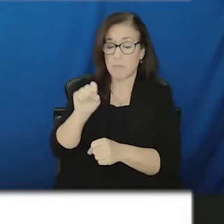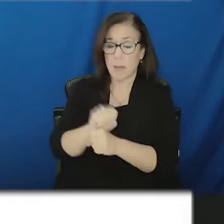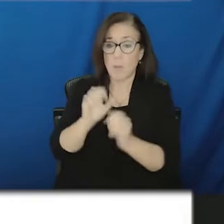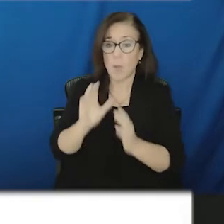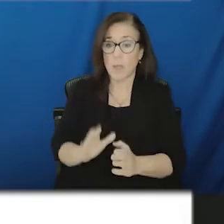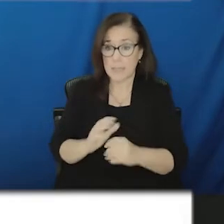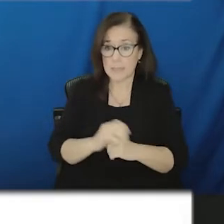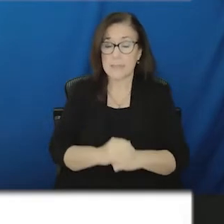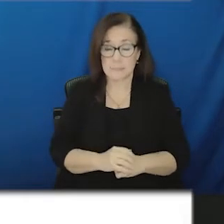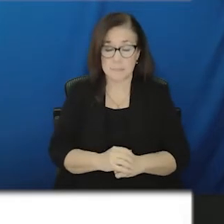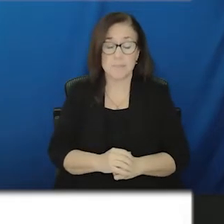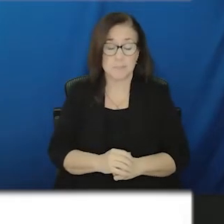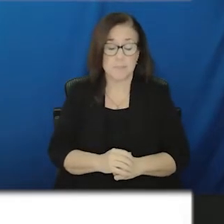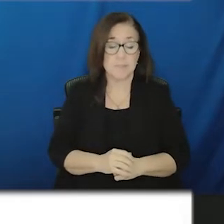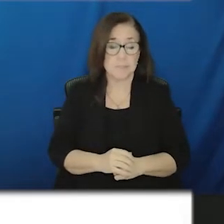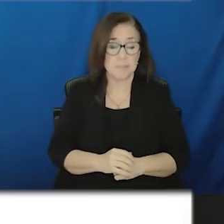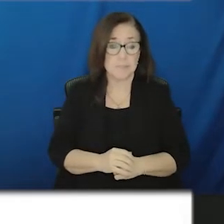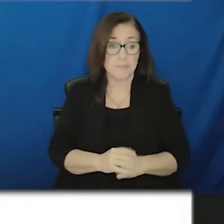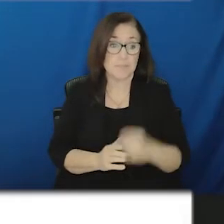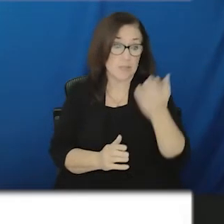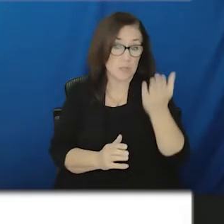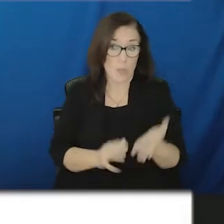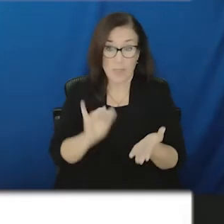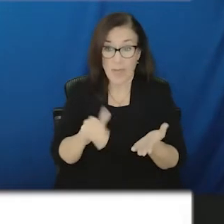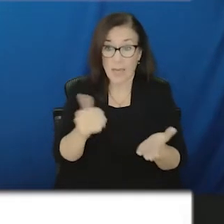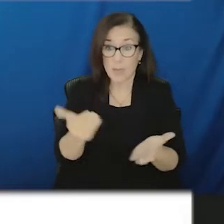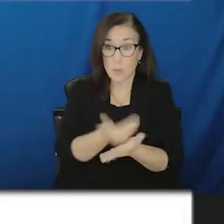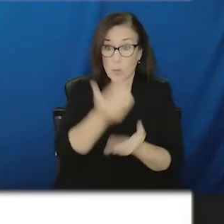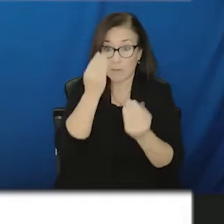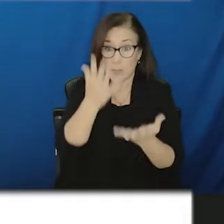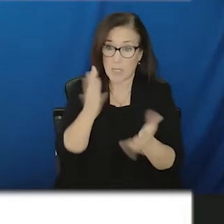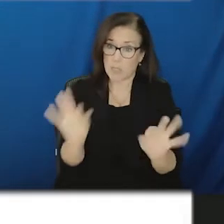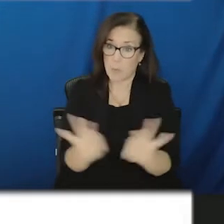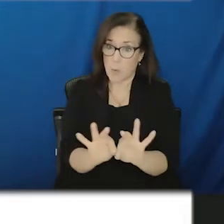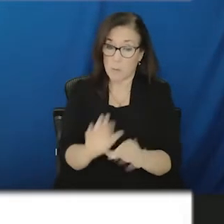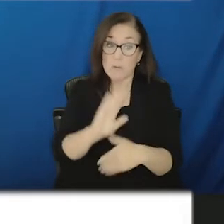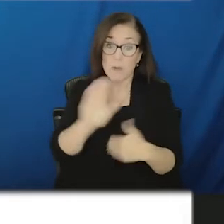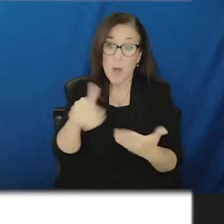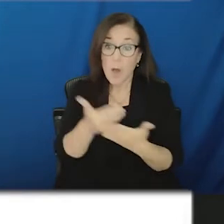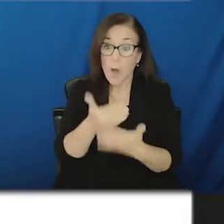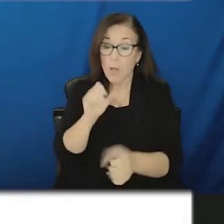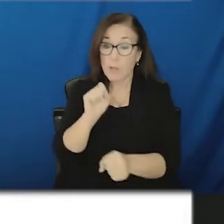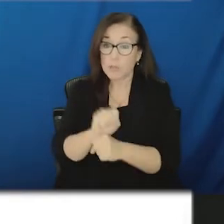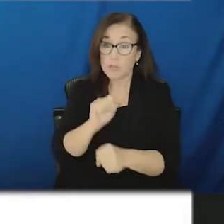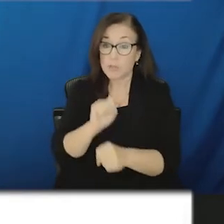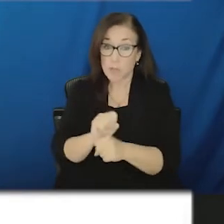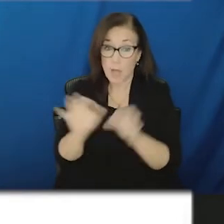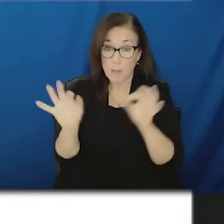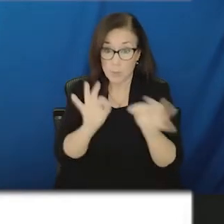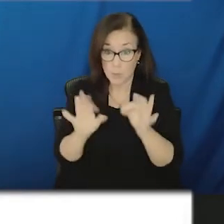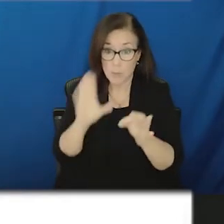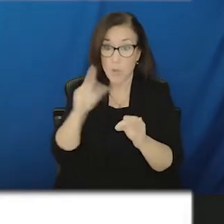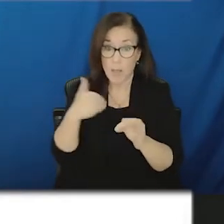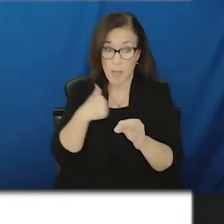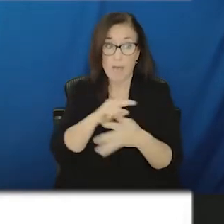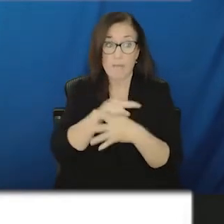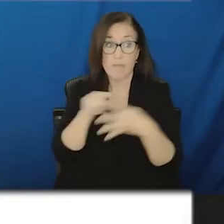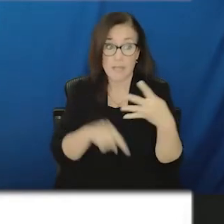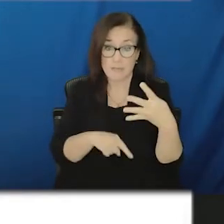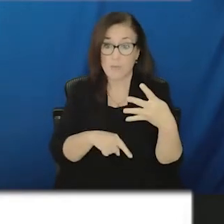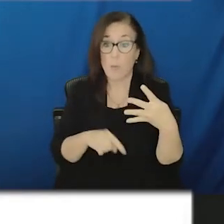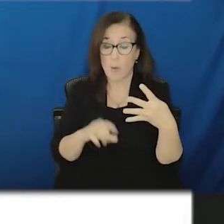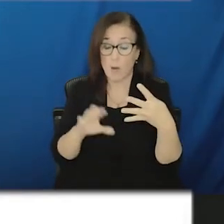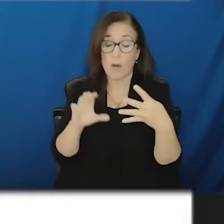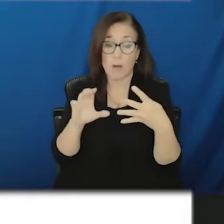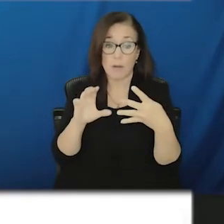that we want them to carry out. So this is really important stuff. All our job descriptions will reflect these 4 categories. If you scroll down, you'll see the bottom one, which